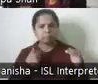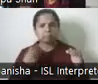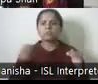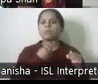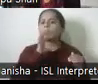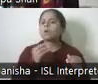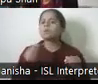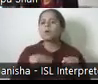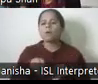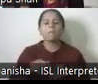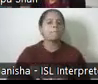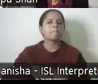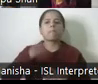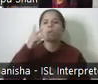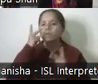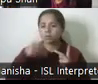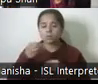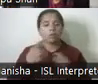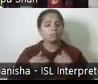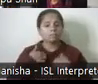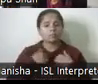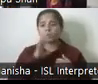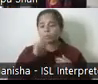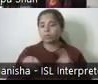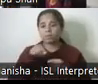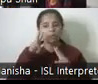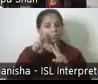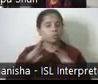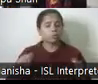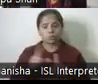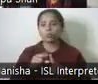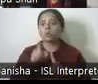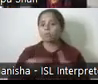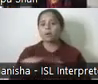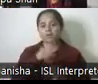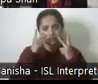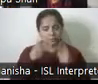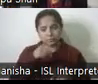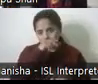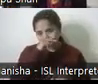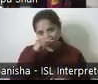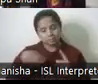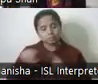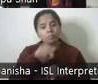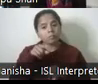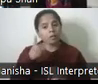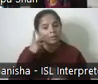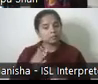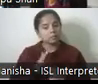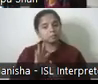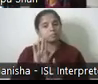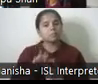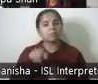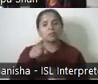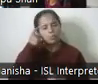are also rising. And I think there's some real interesting research to be done around this, to be theorized and to be thought